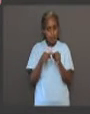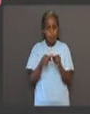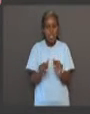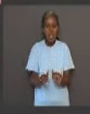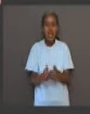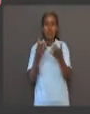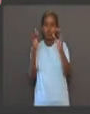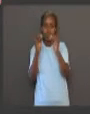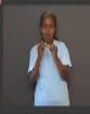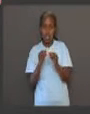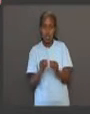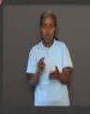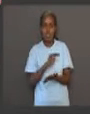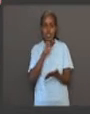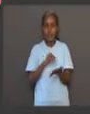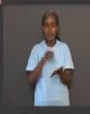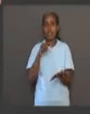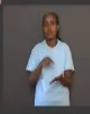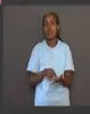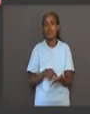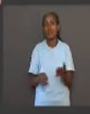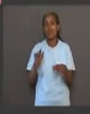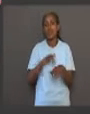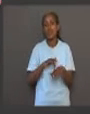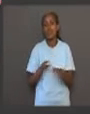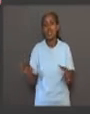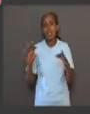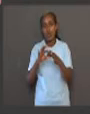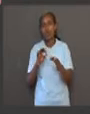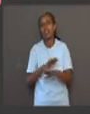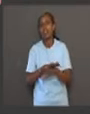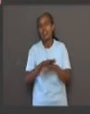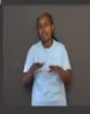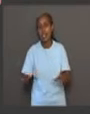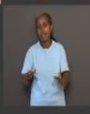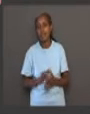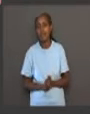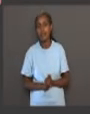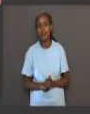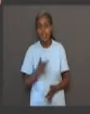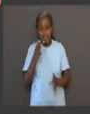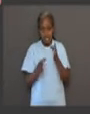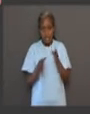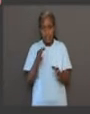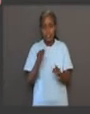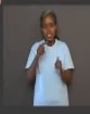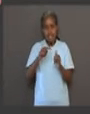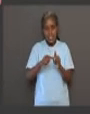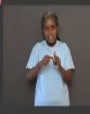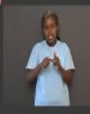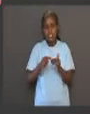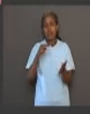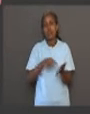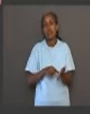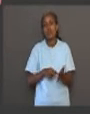to calculate a midpoint on a coordinate plane. If the endpoints of